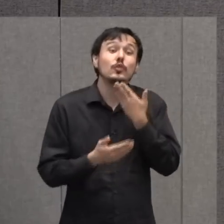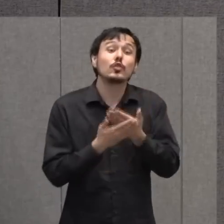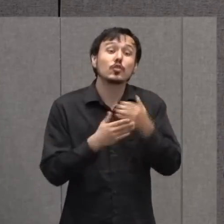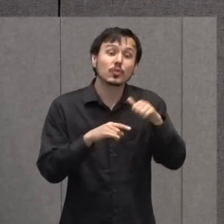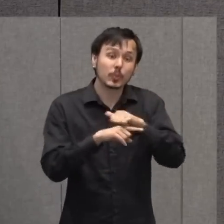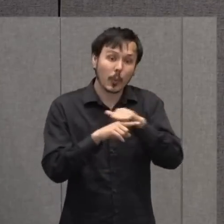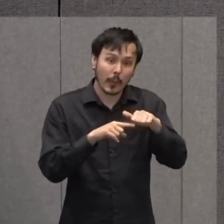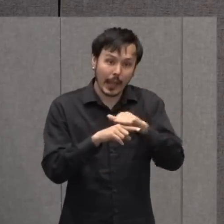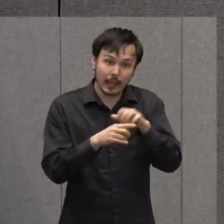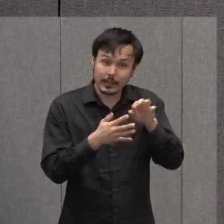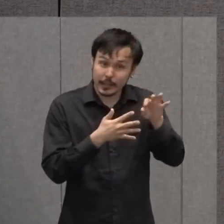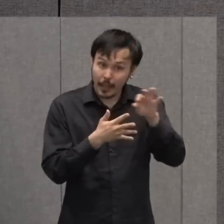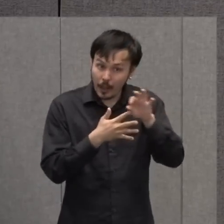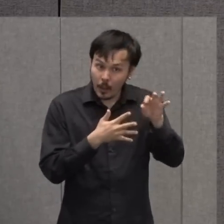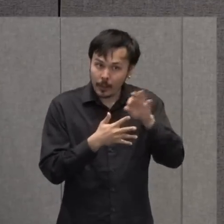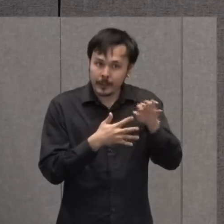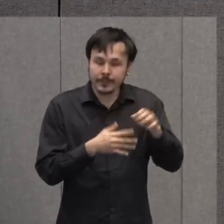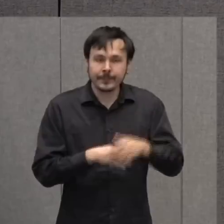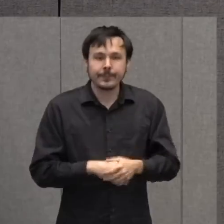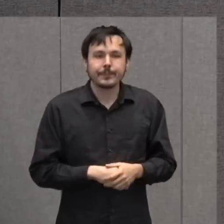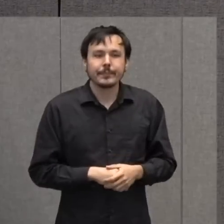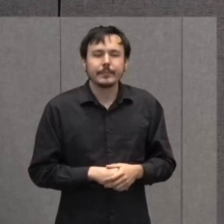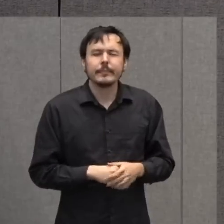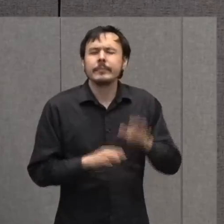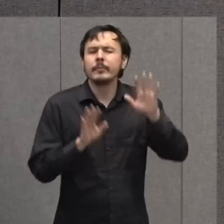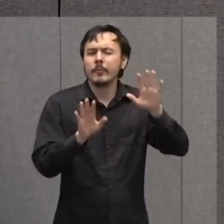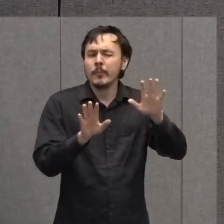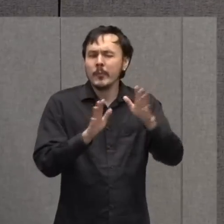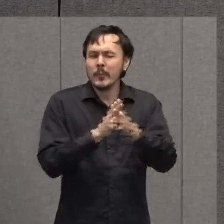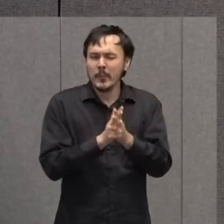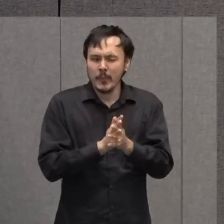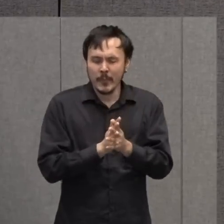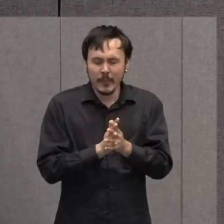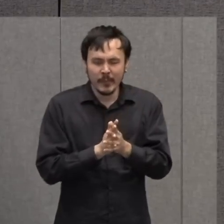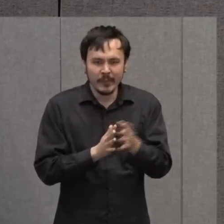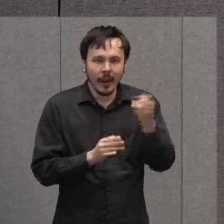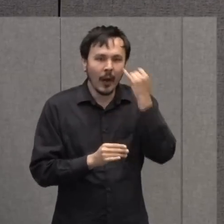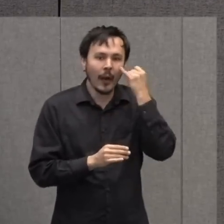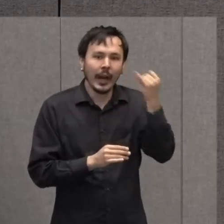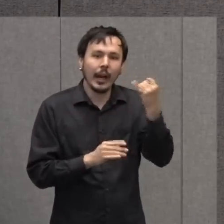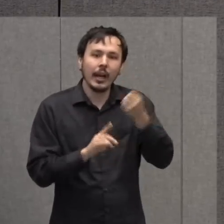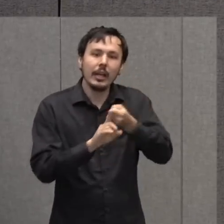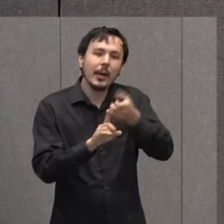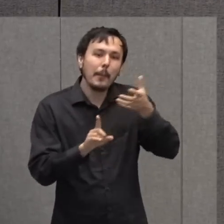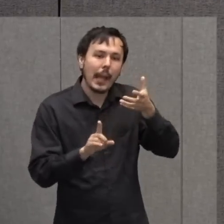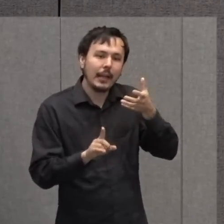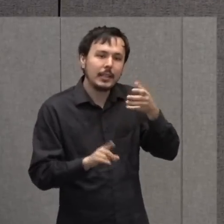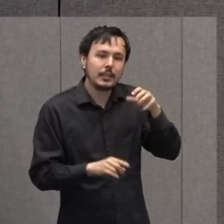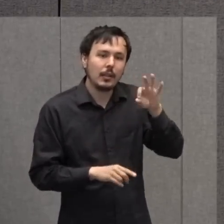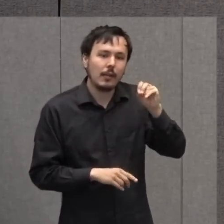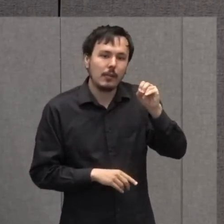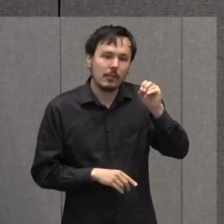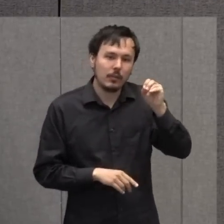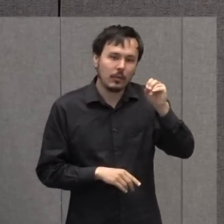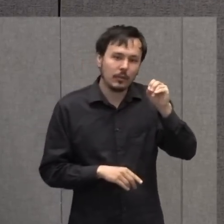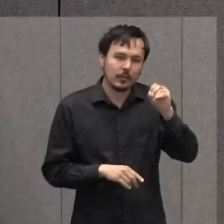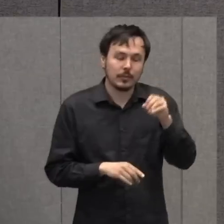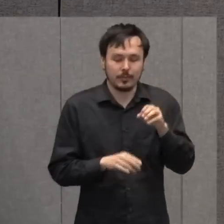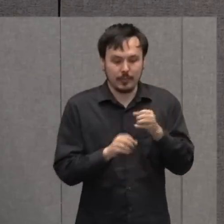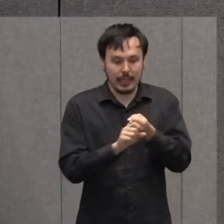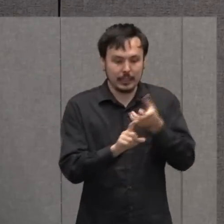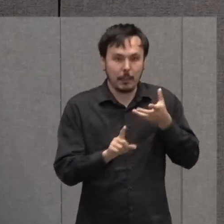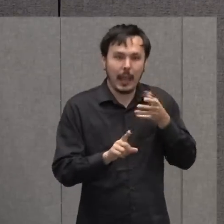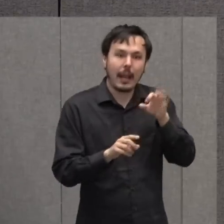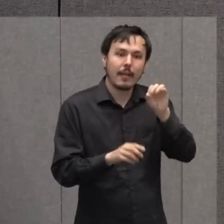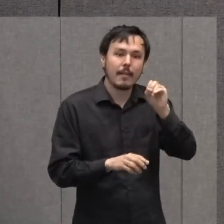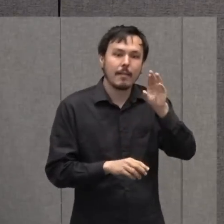counting home. money. Yep. Yes. How about expanded form? Have you guys remember Ooh, expanded form? expanded form. Yeah, we need to do